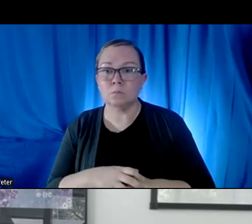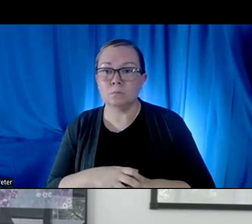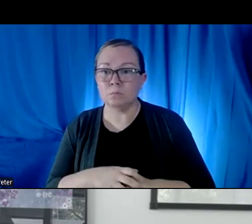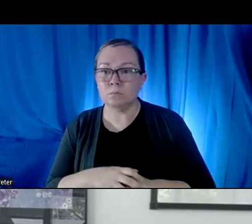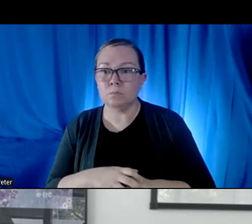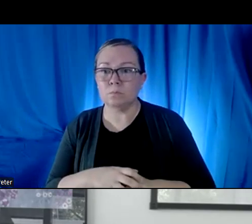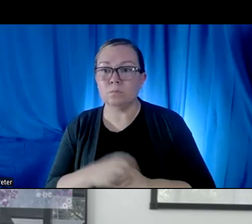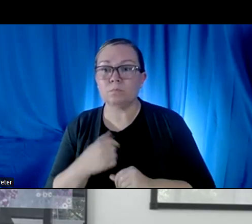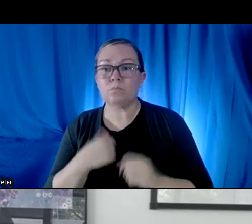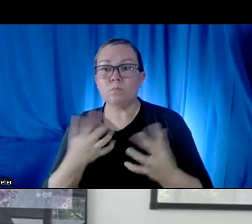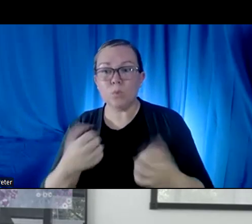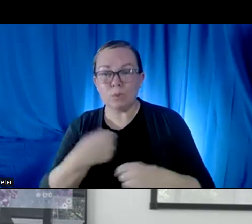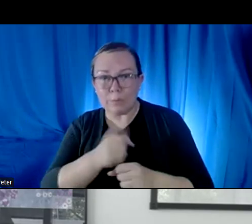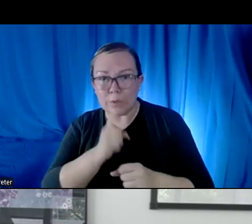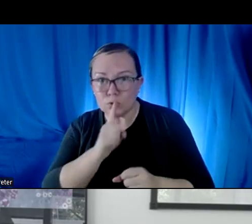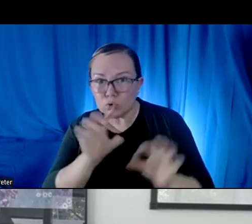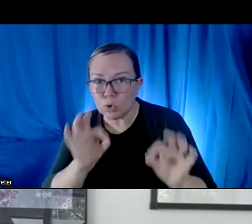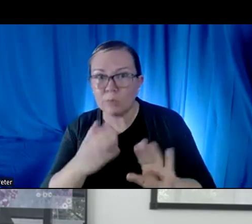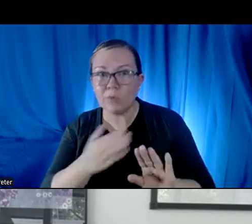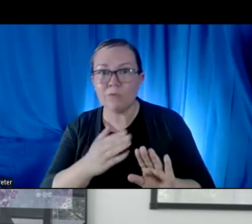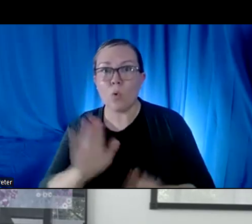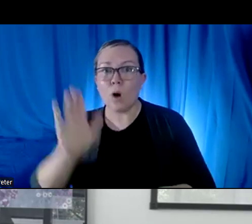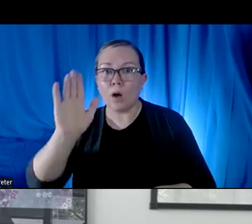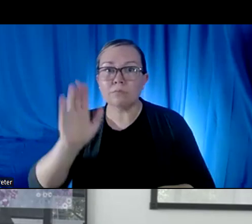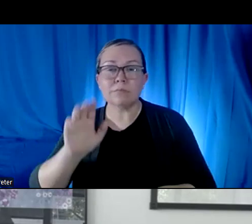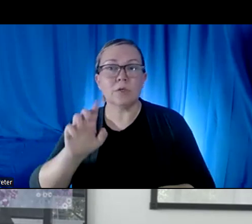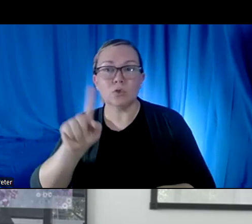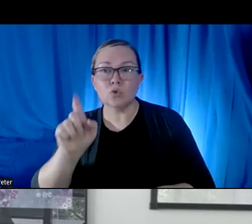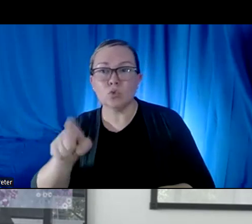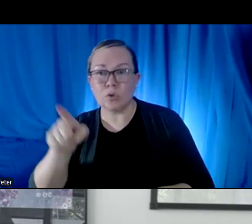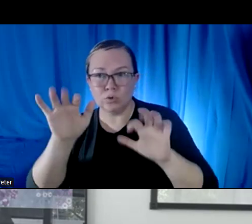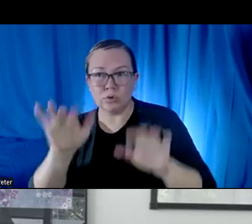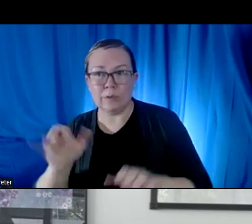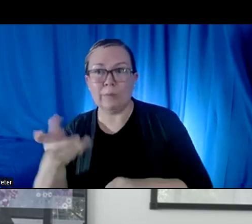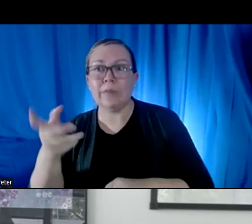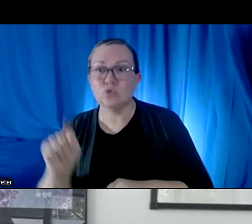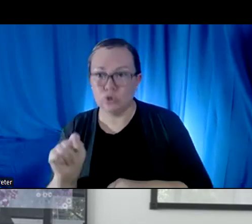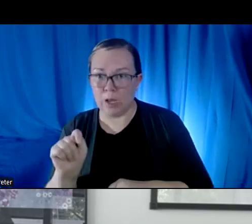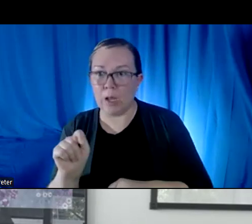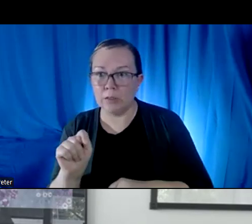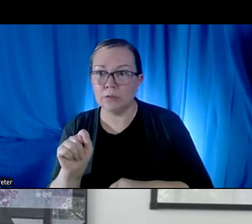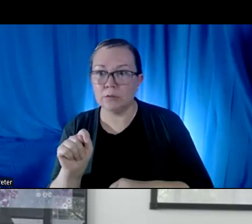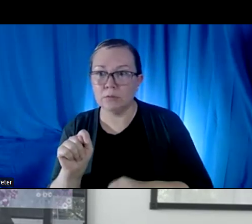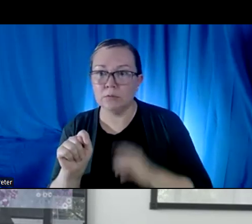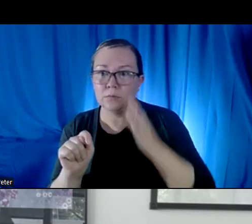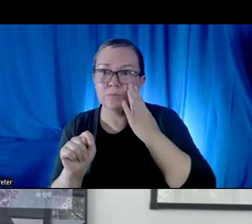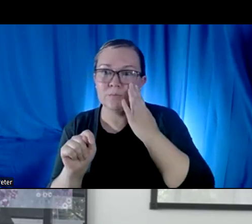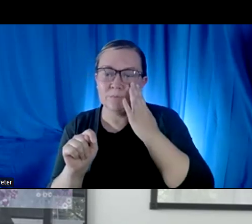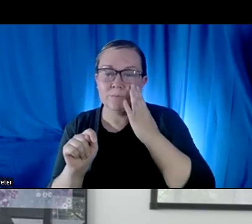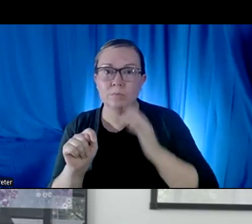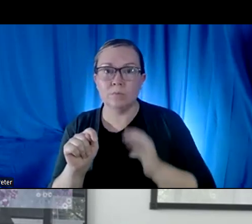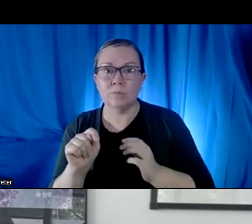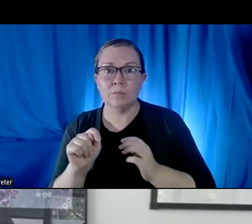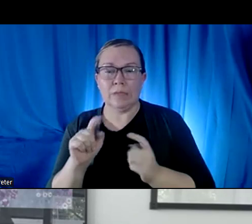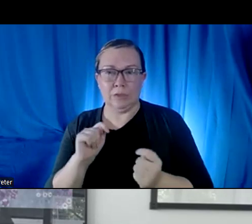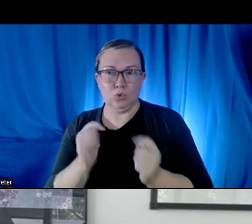Wanted to make sure, just really quick before we get to other hands, there was a question up in chat from a bit ago. It was